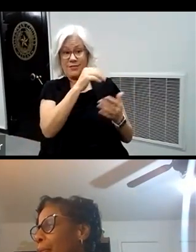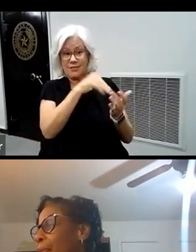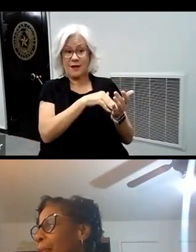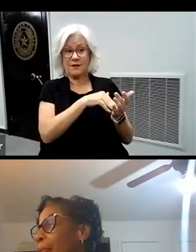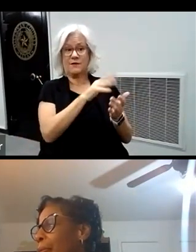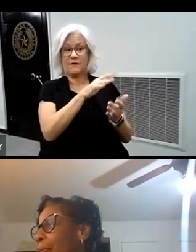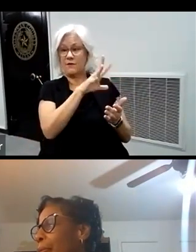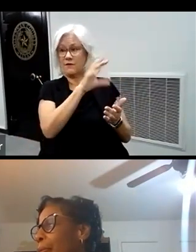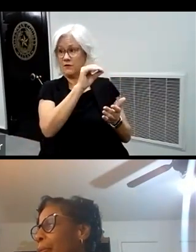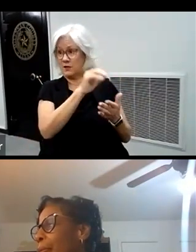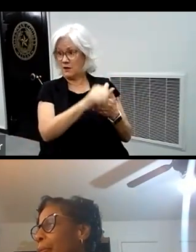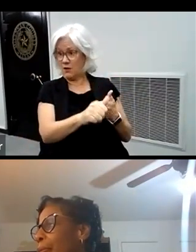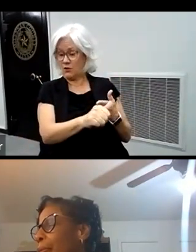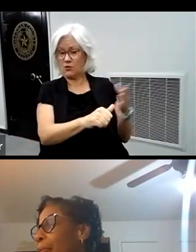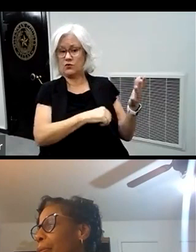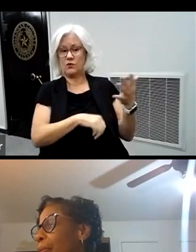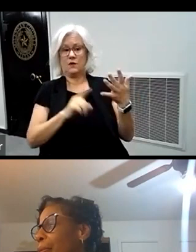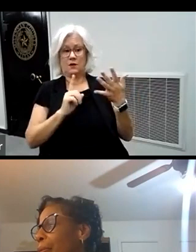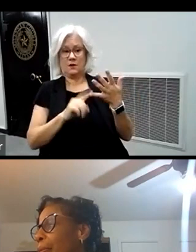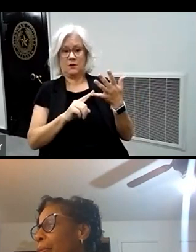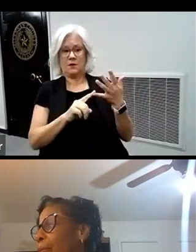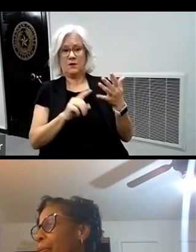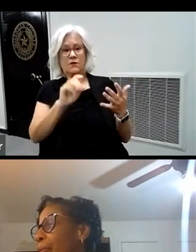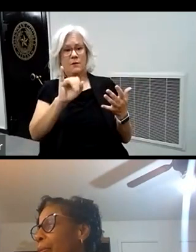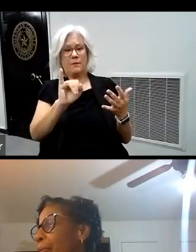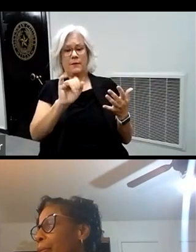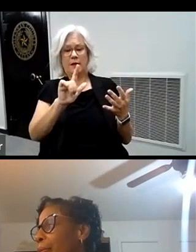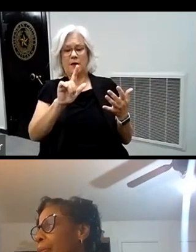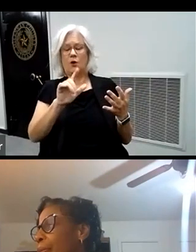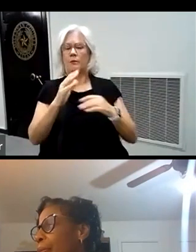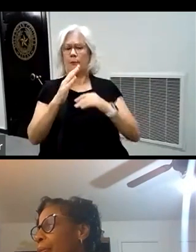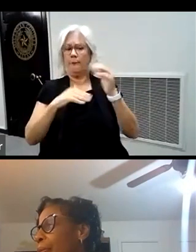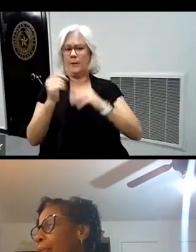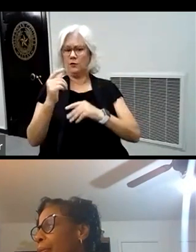$648,500. A bid from Built Right Construction for